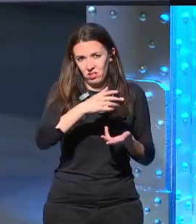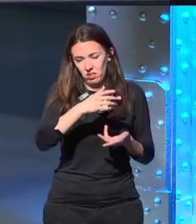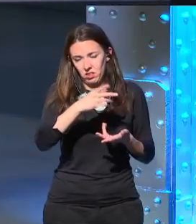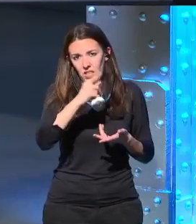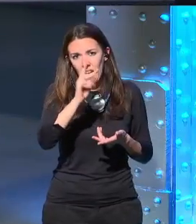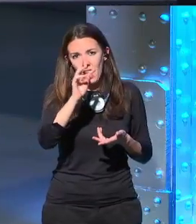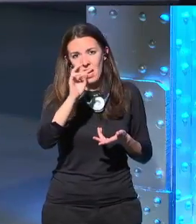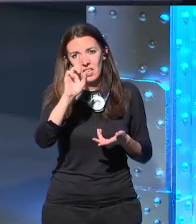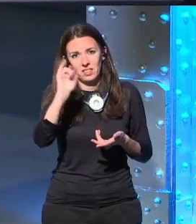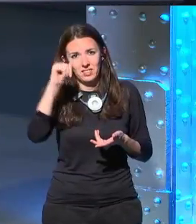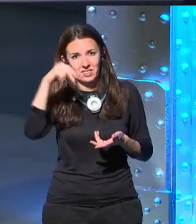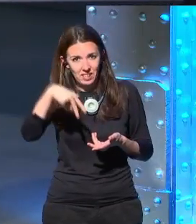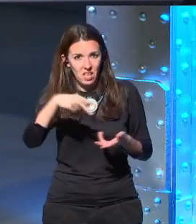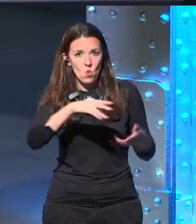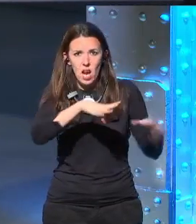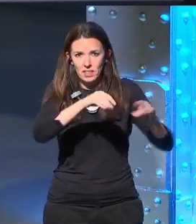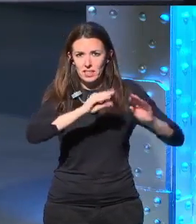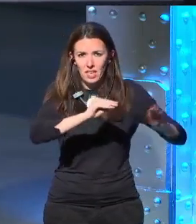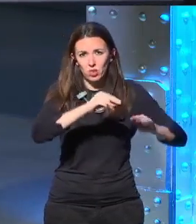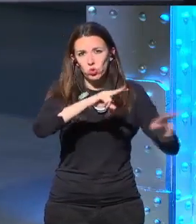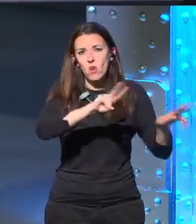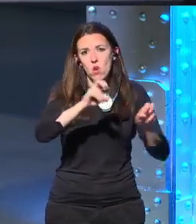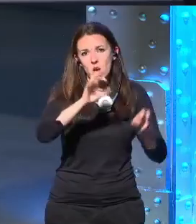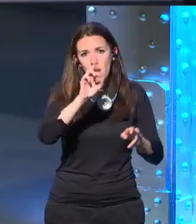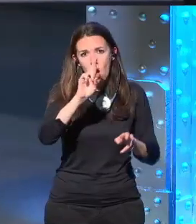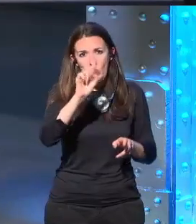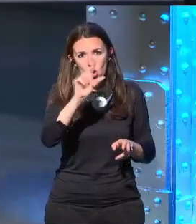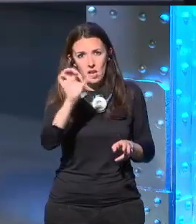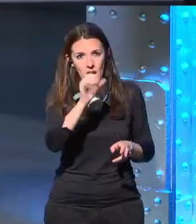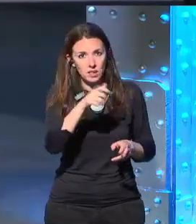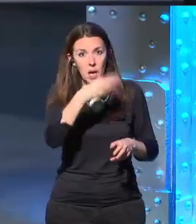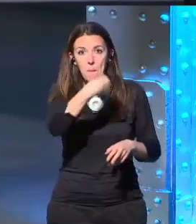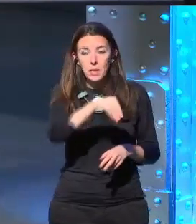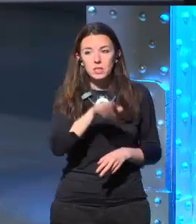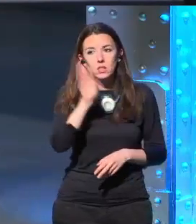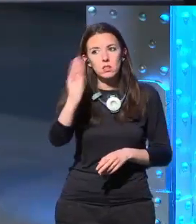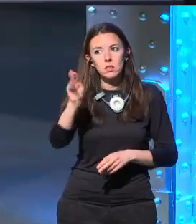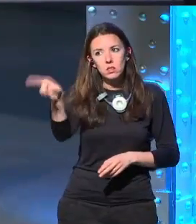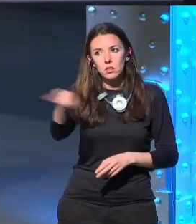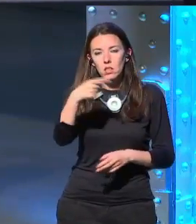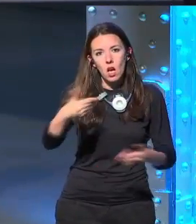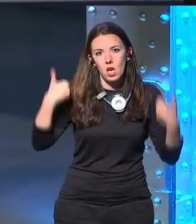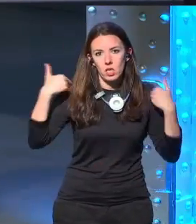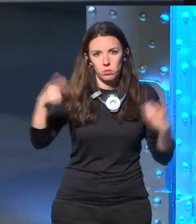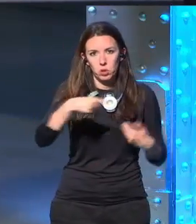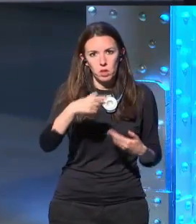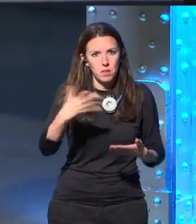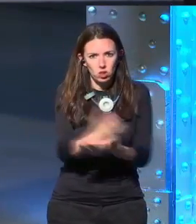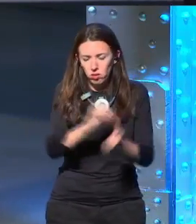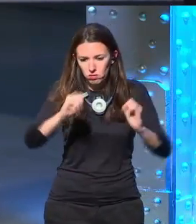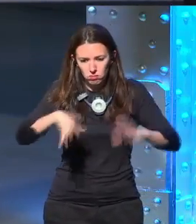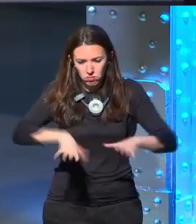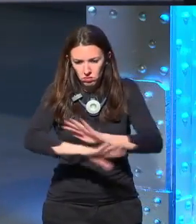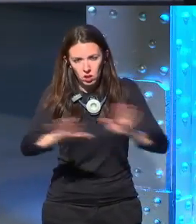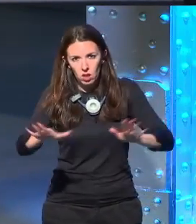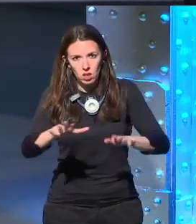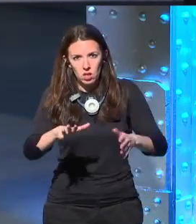Karina blew across New Orleans, the president asked him to take care of that,